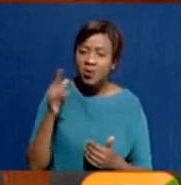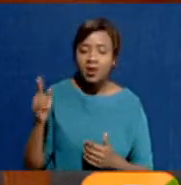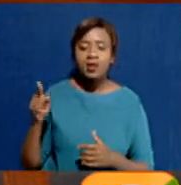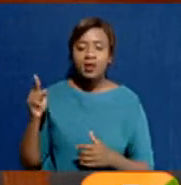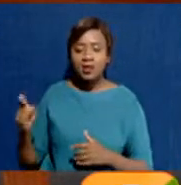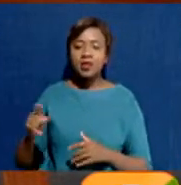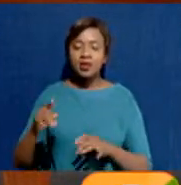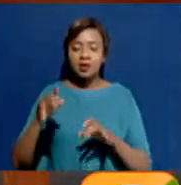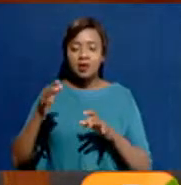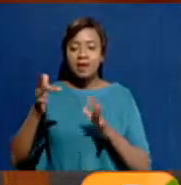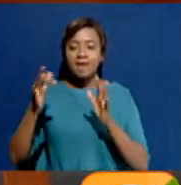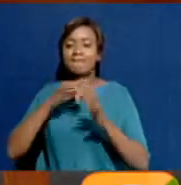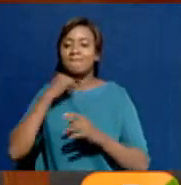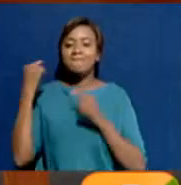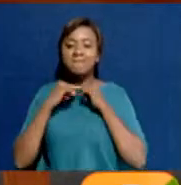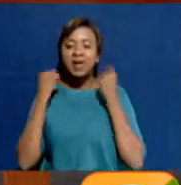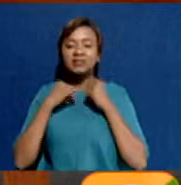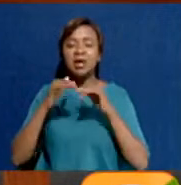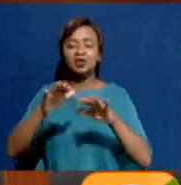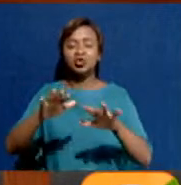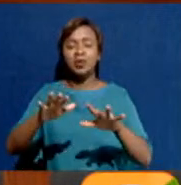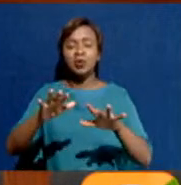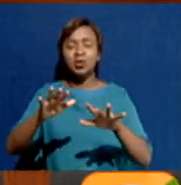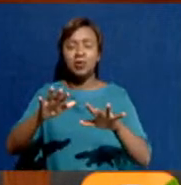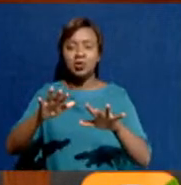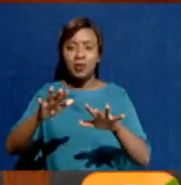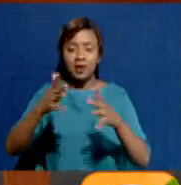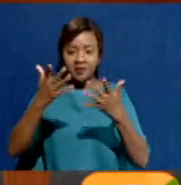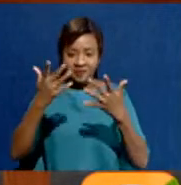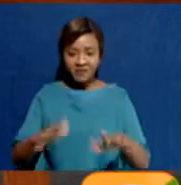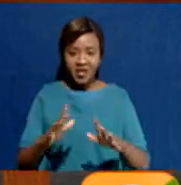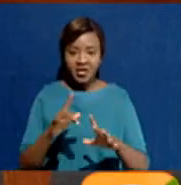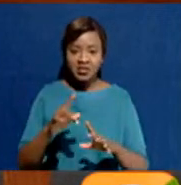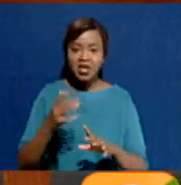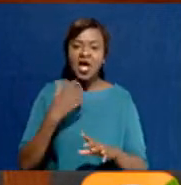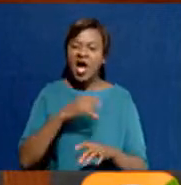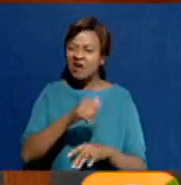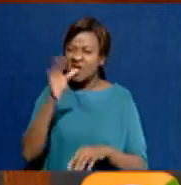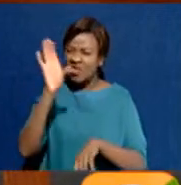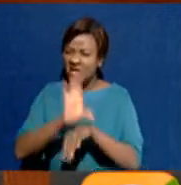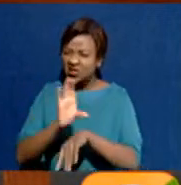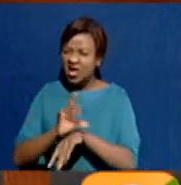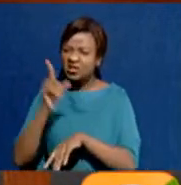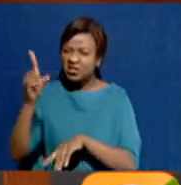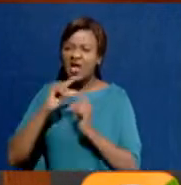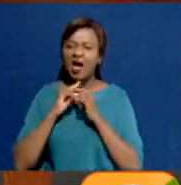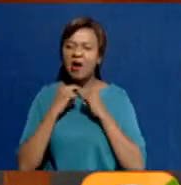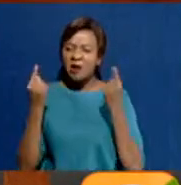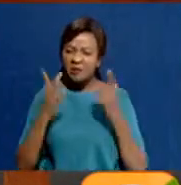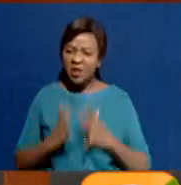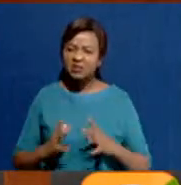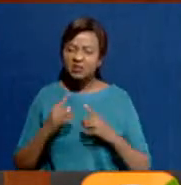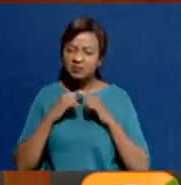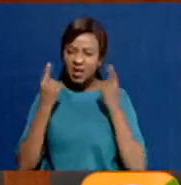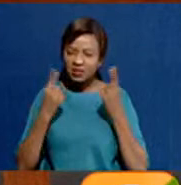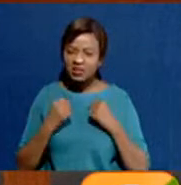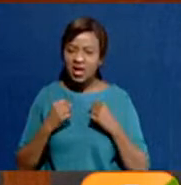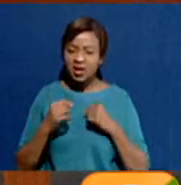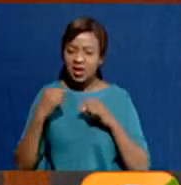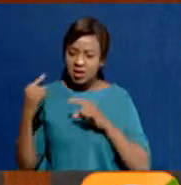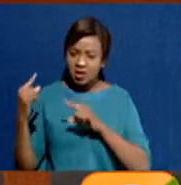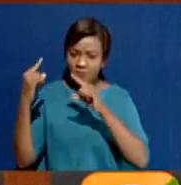he was prayed for. And we asked her, by who? There is a certain church, there is a preacher who told